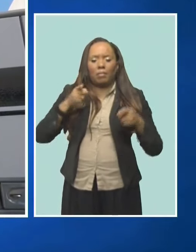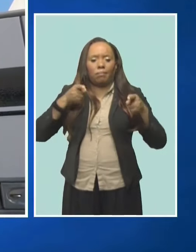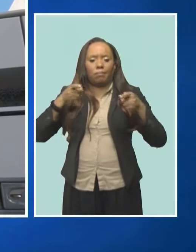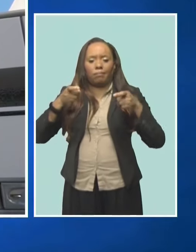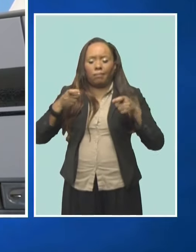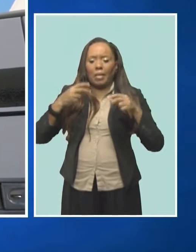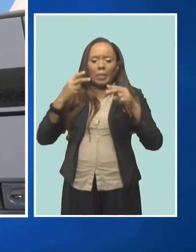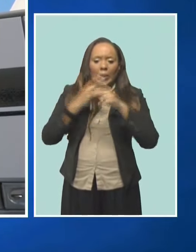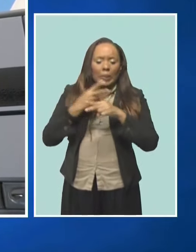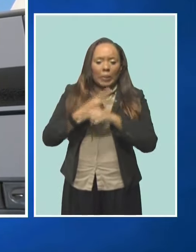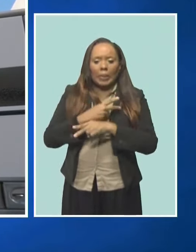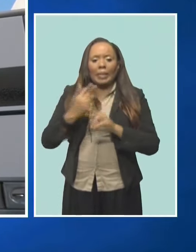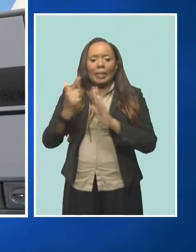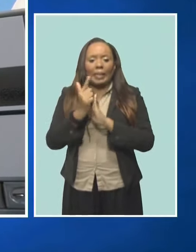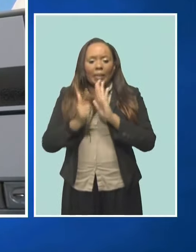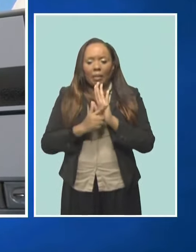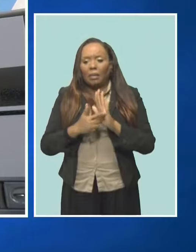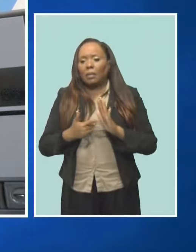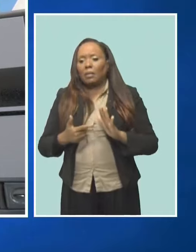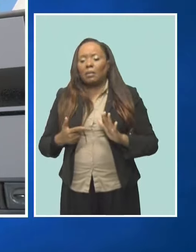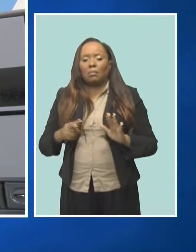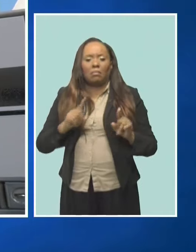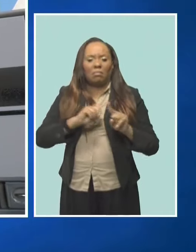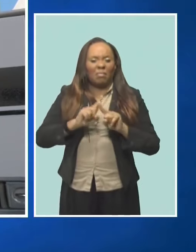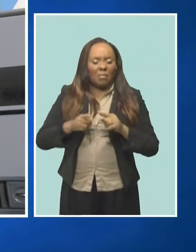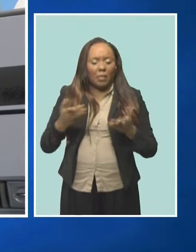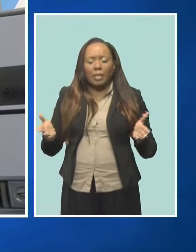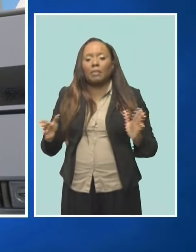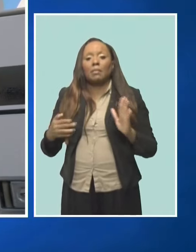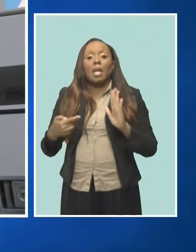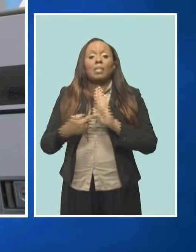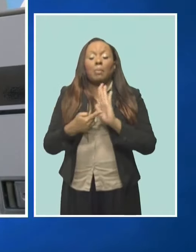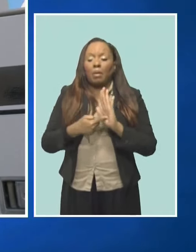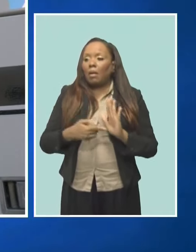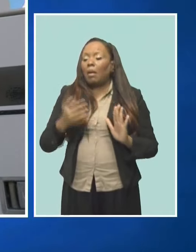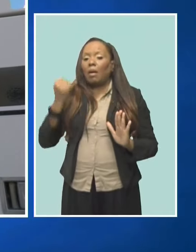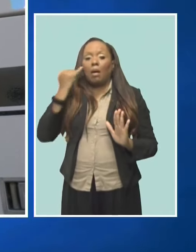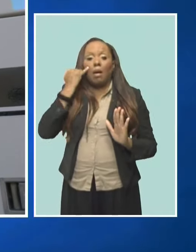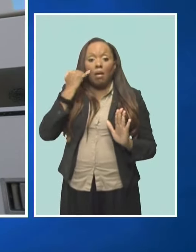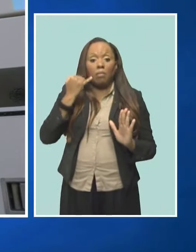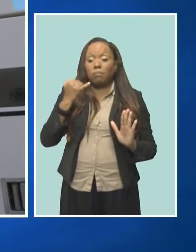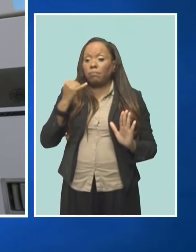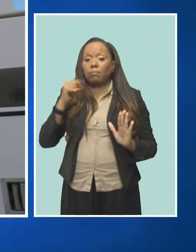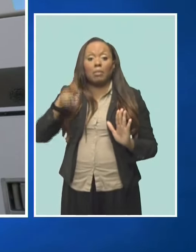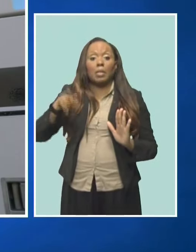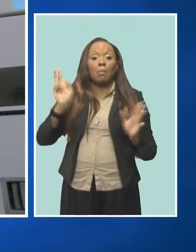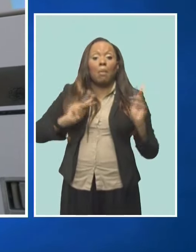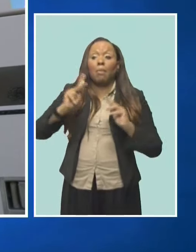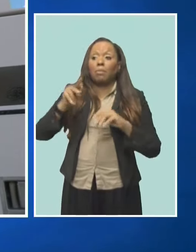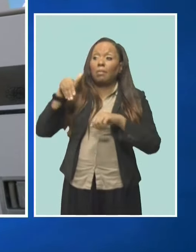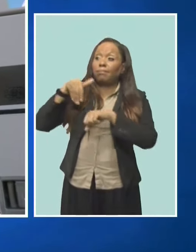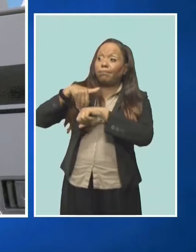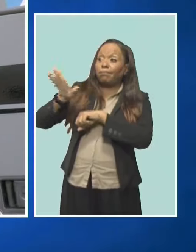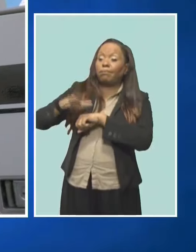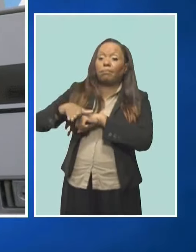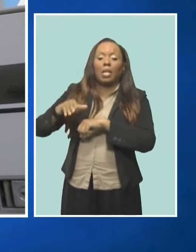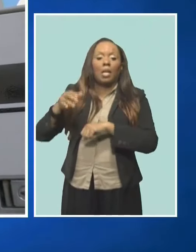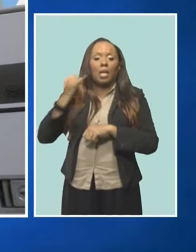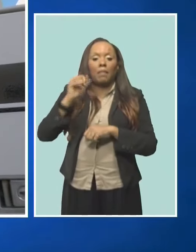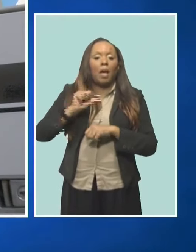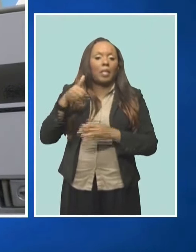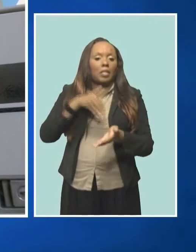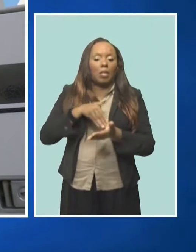meaning if there's a deployment and we have medical practitioners from other jurisdictions,